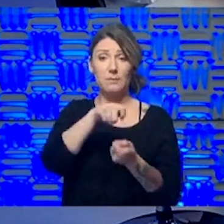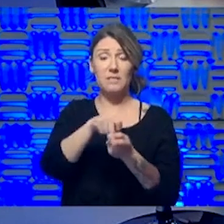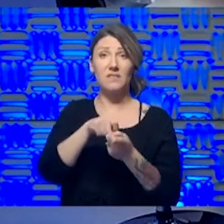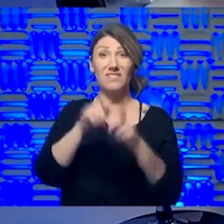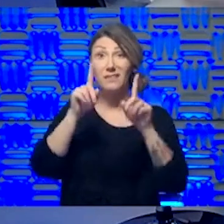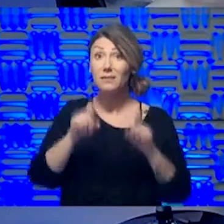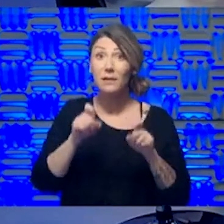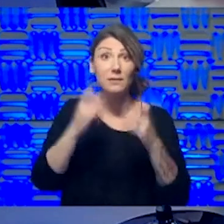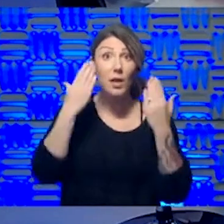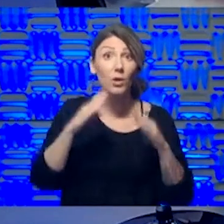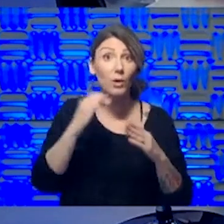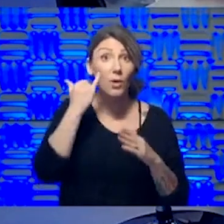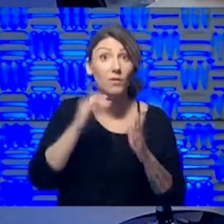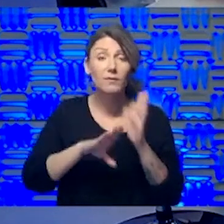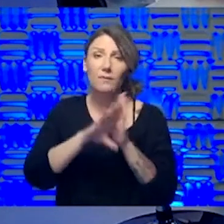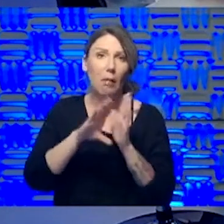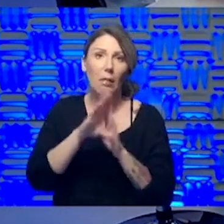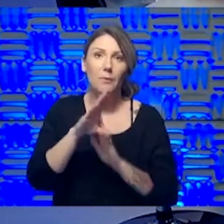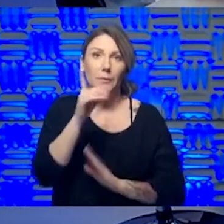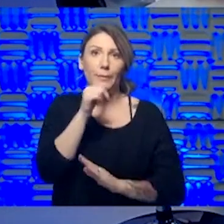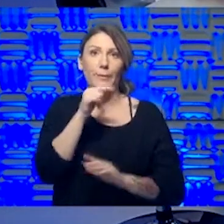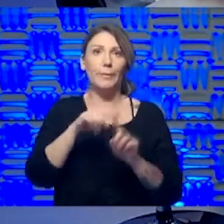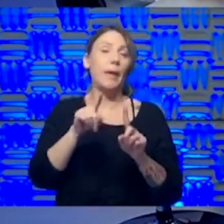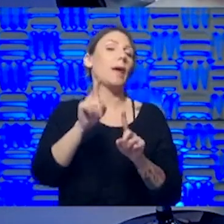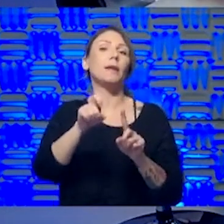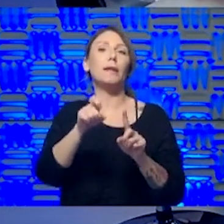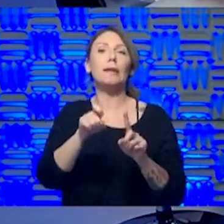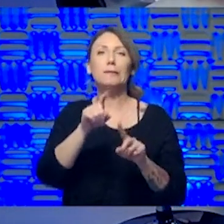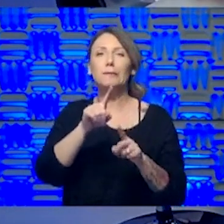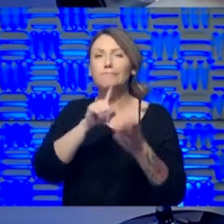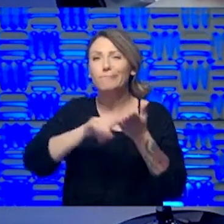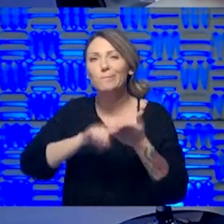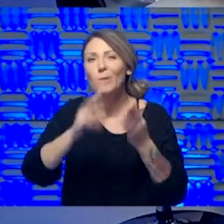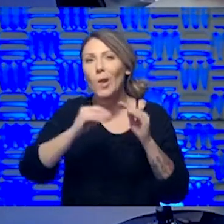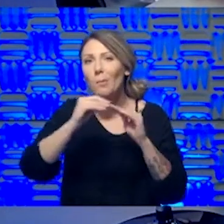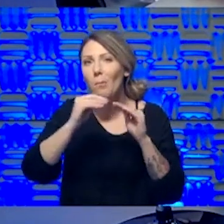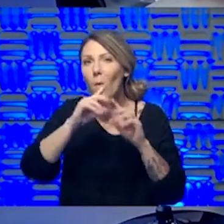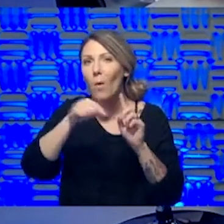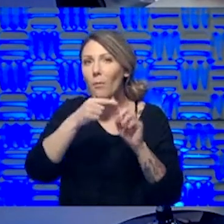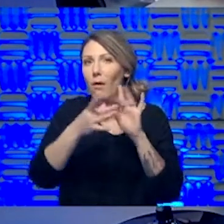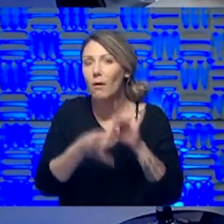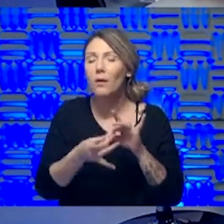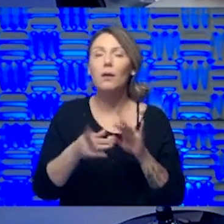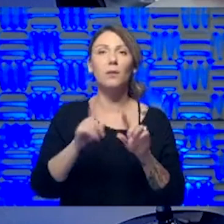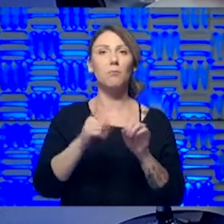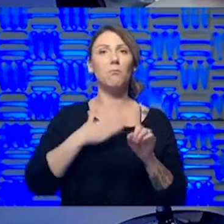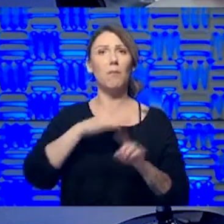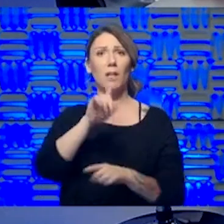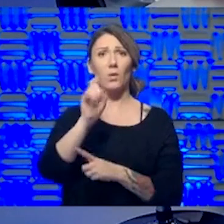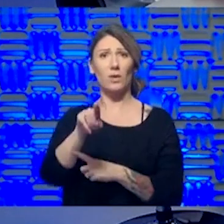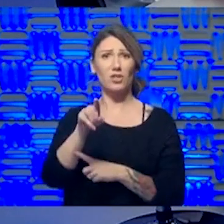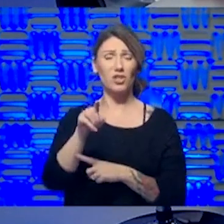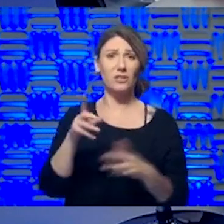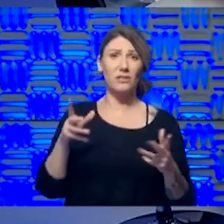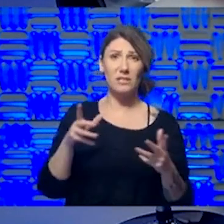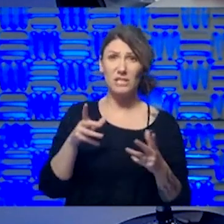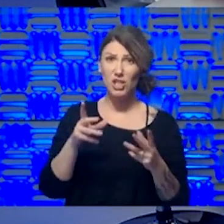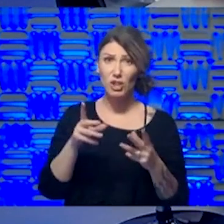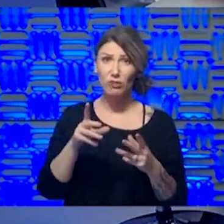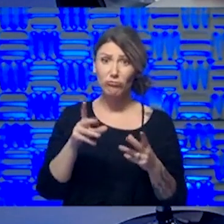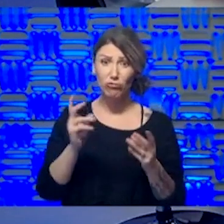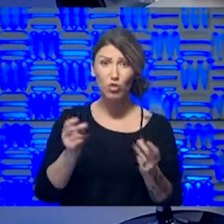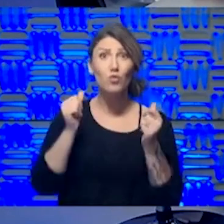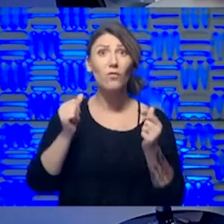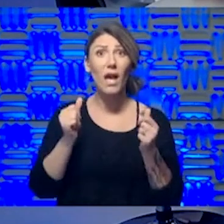test. I don't know, developed by whom. I obviously need to ask more about that. But then my question is are we doing this too fast when we don't have